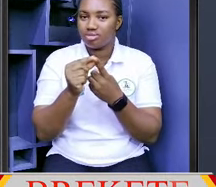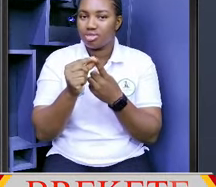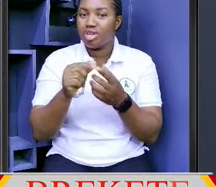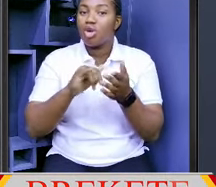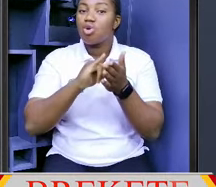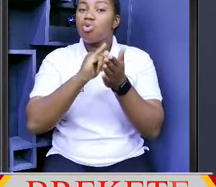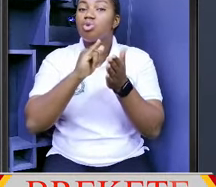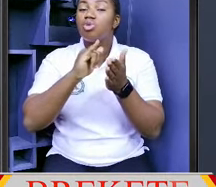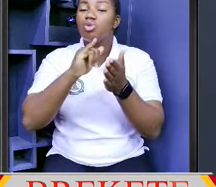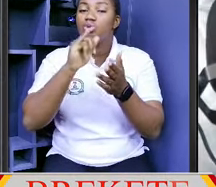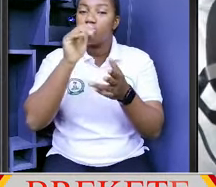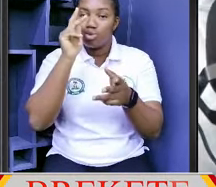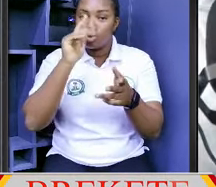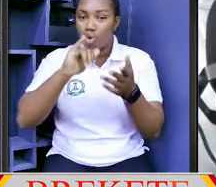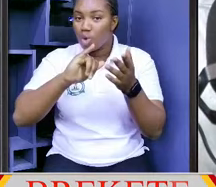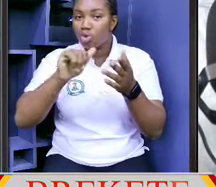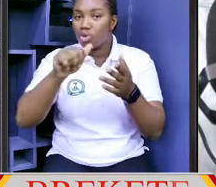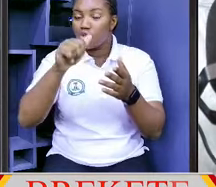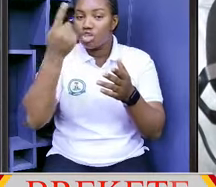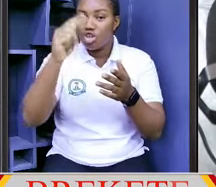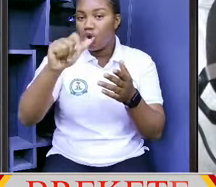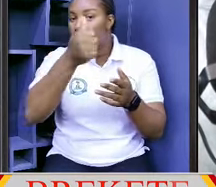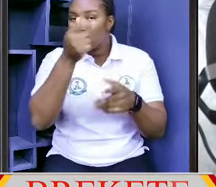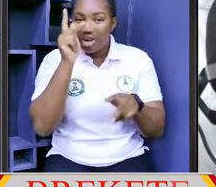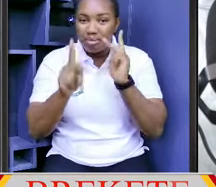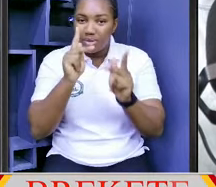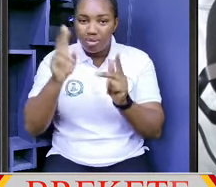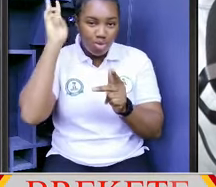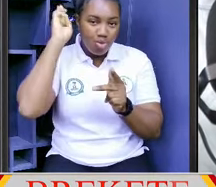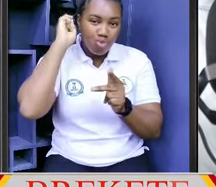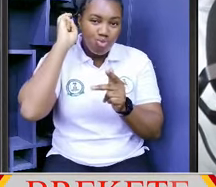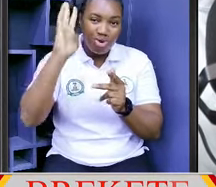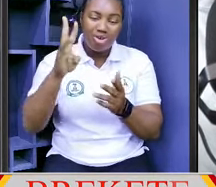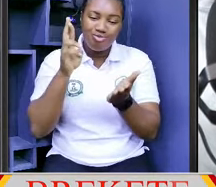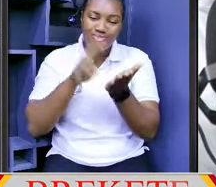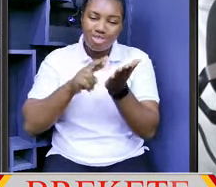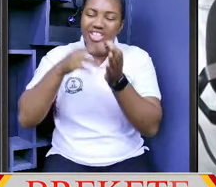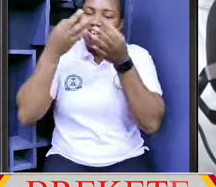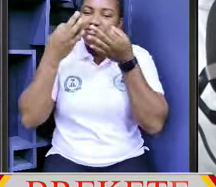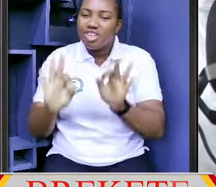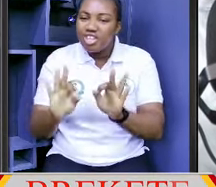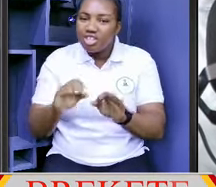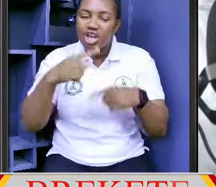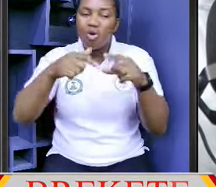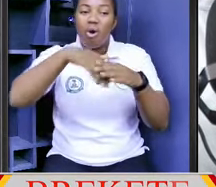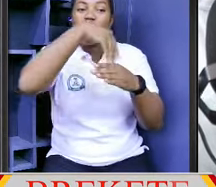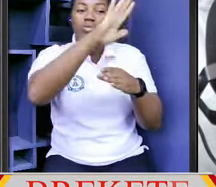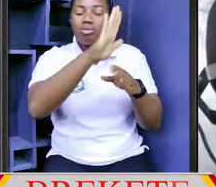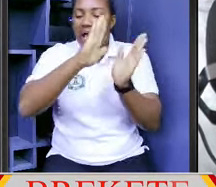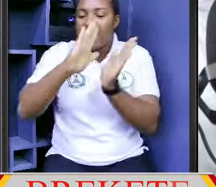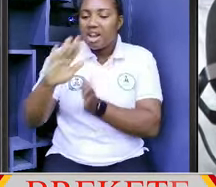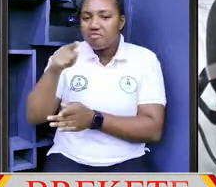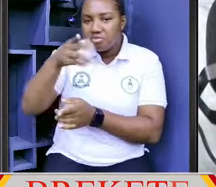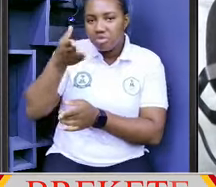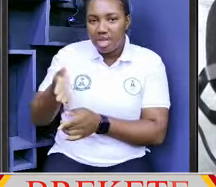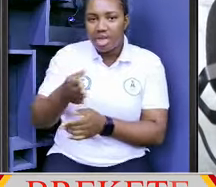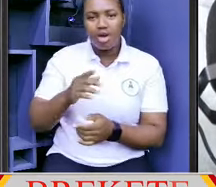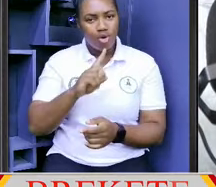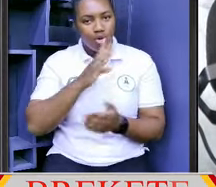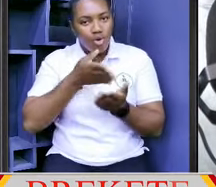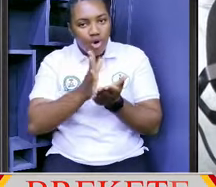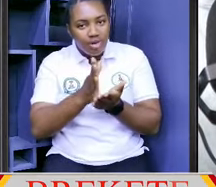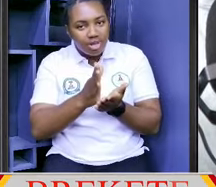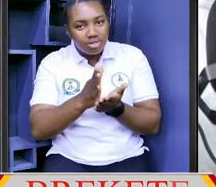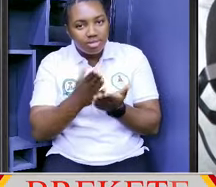those people, if care is not taken, they go register, finish, come out, leave you. You that still is very there. Correct. Am I correct? Very correct. So